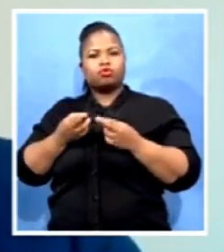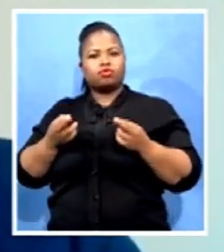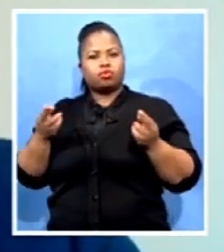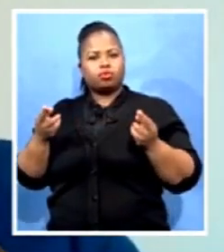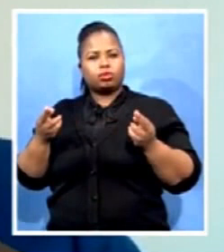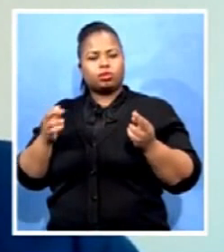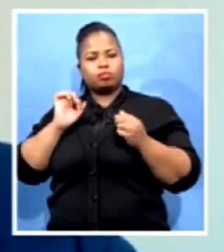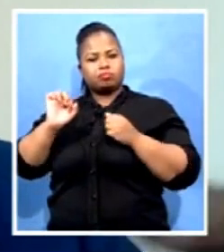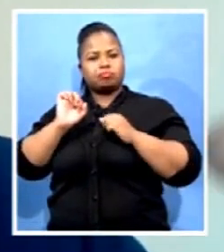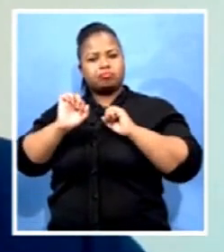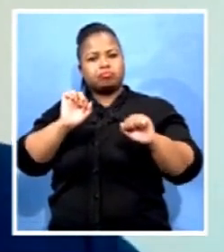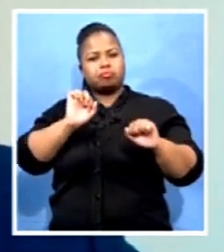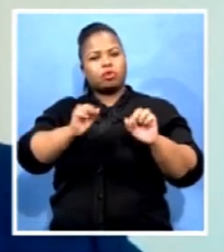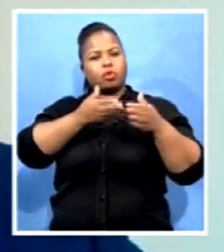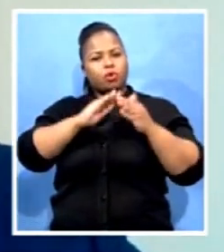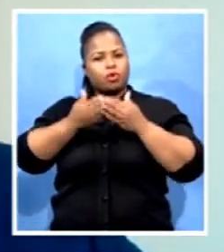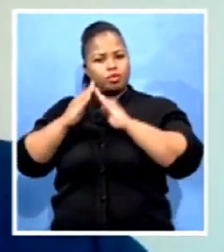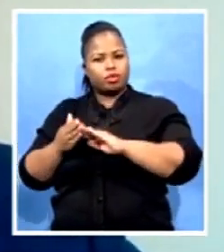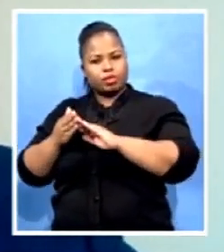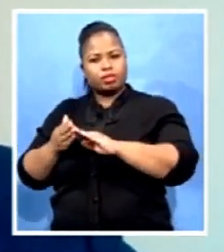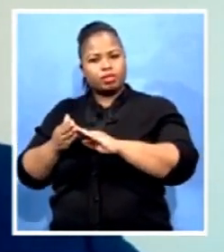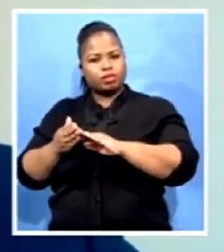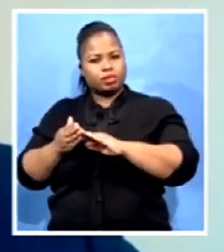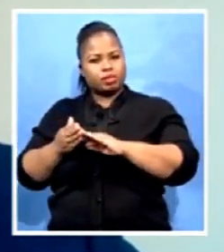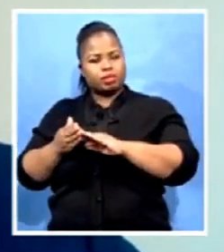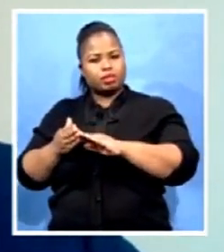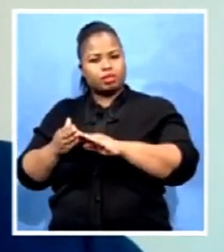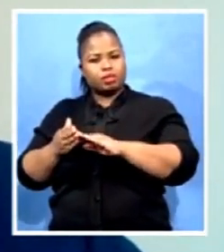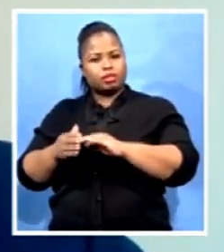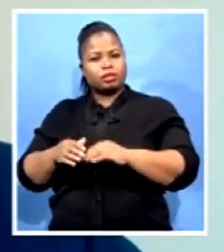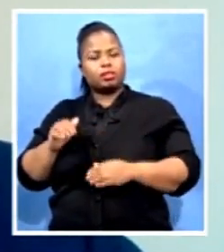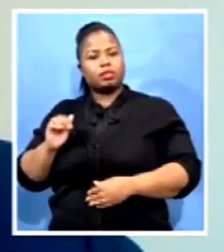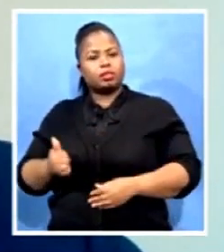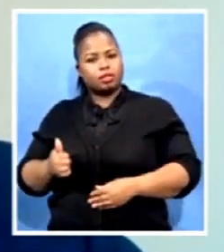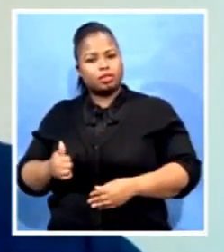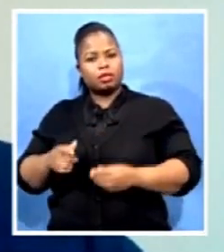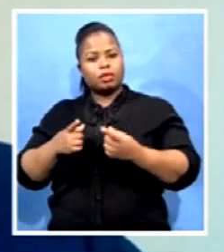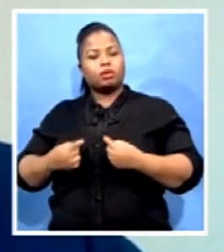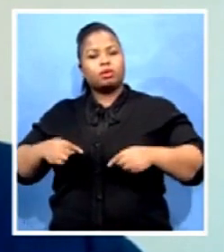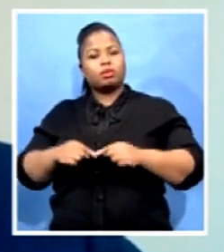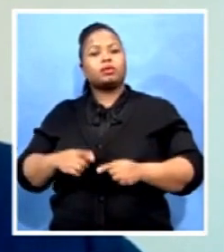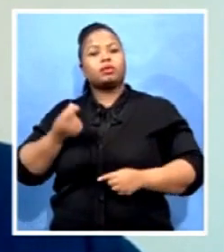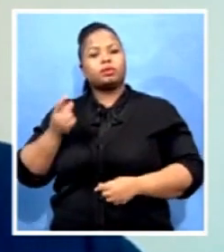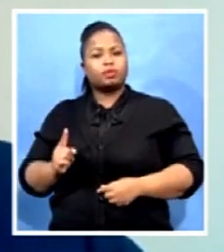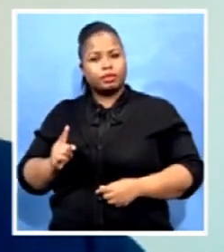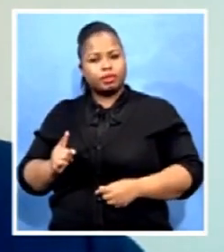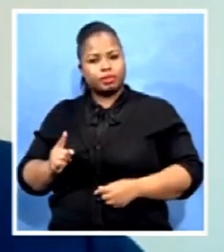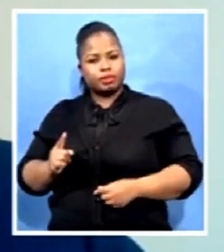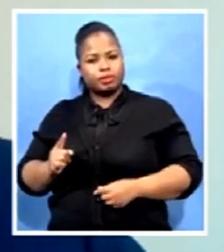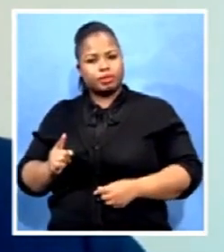that we will be embarking on a rollout plan in this sense that we want